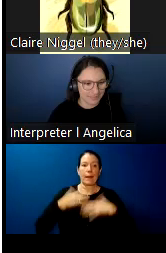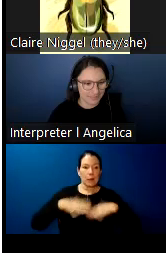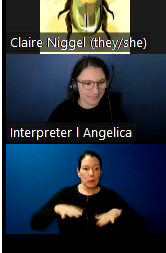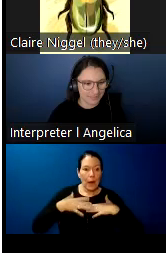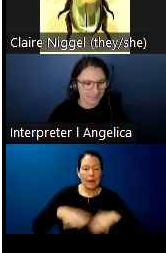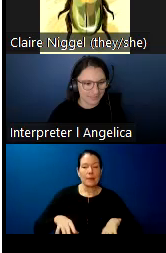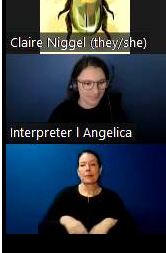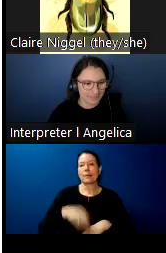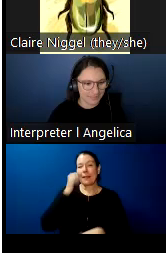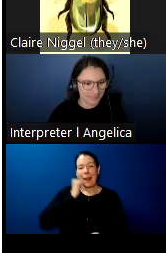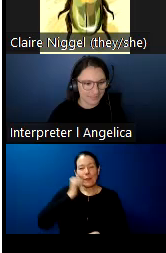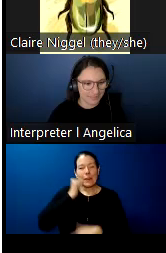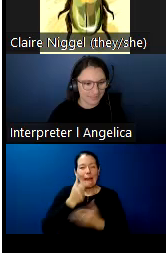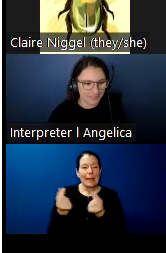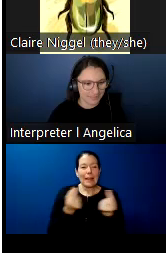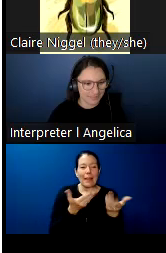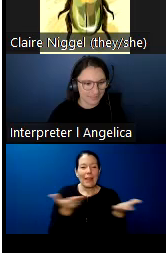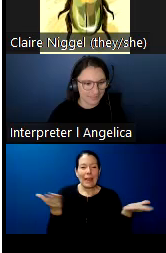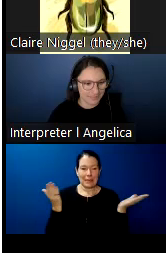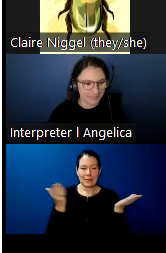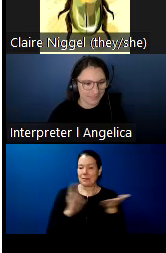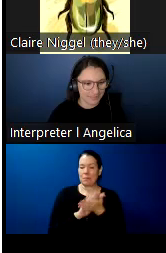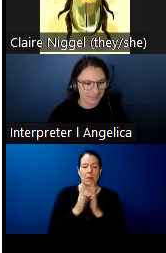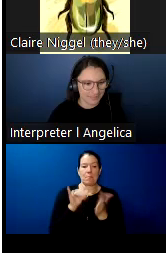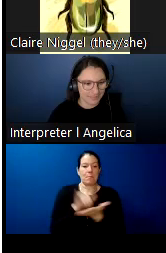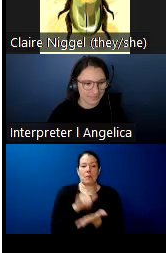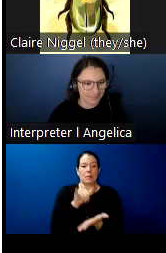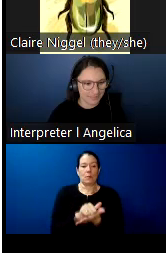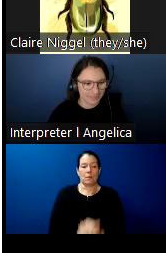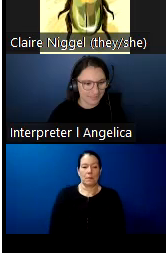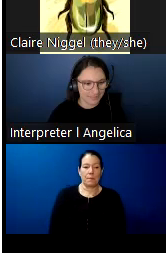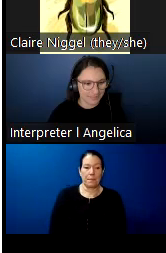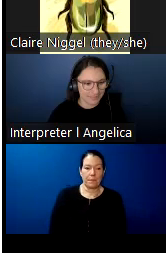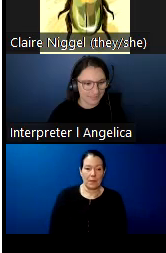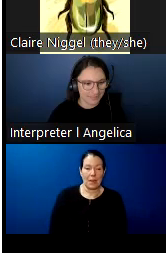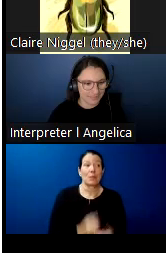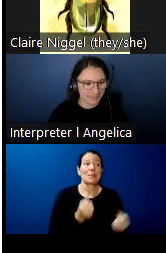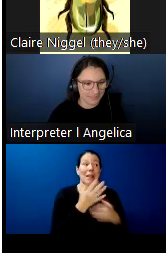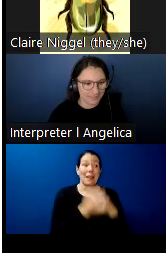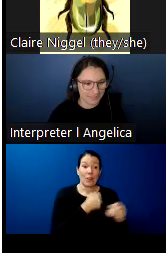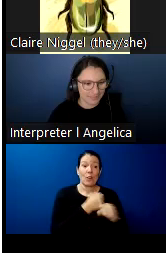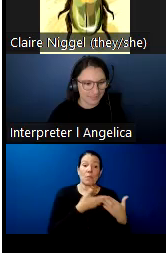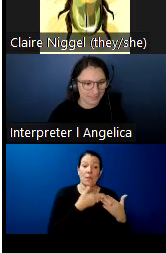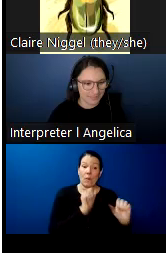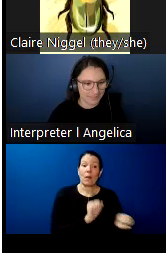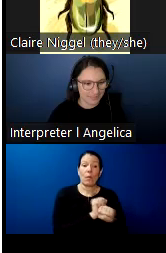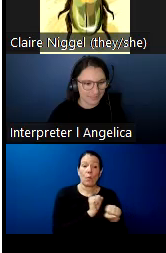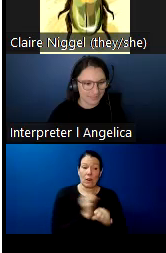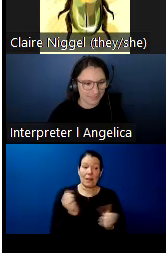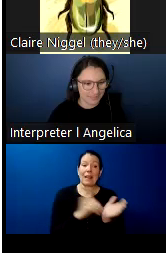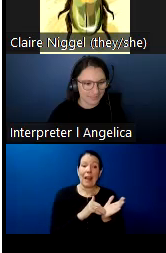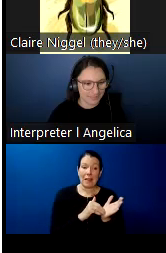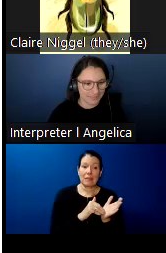doing the day-to-day of life suddenly became completely impossible. It was actually years before I was able to work again. I wasn't able to go back to the